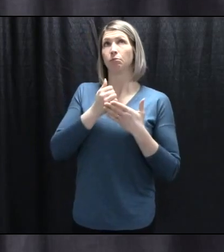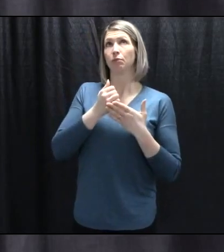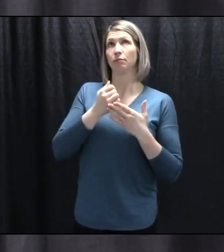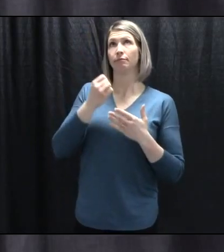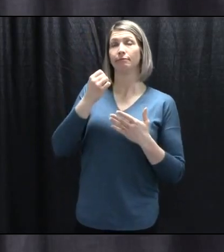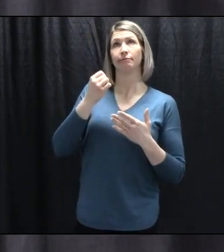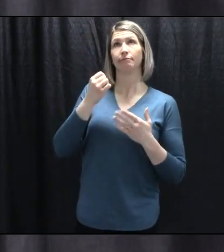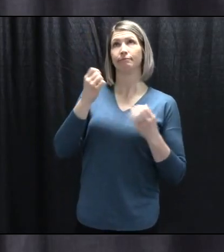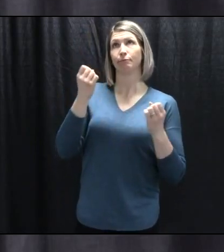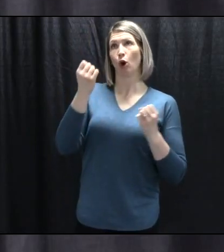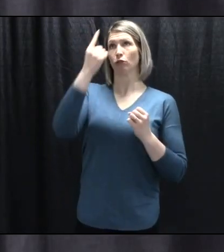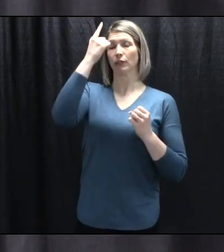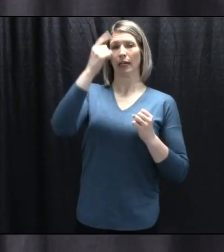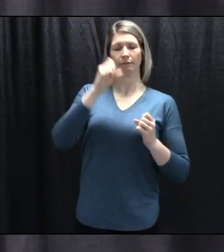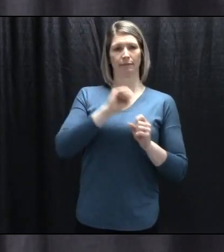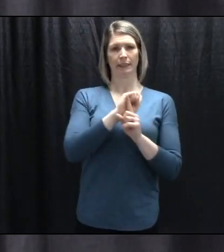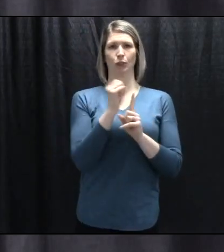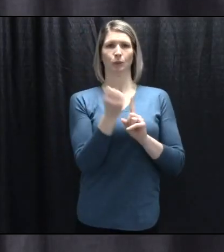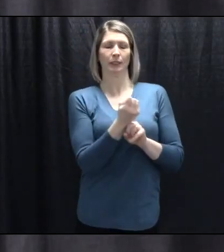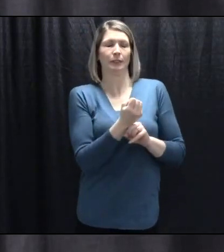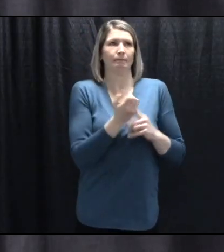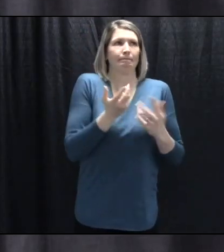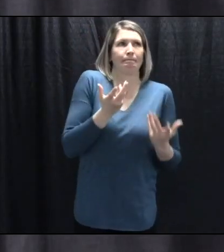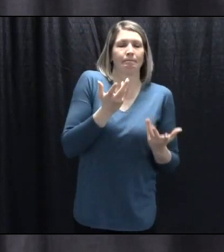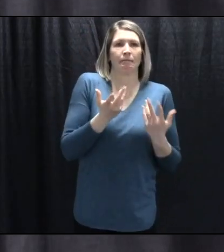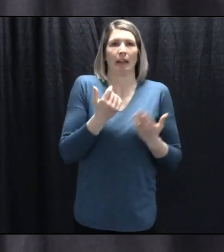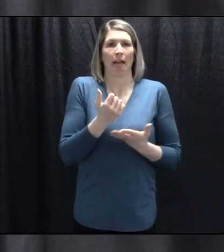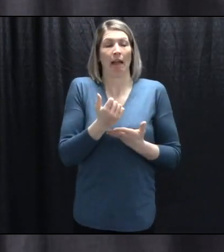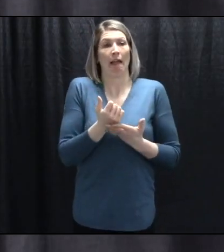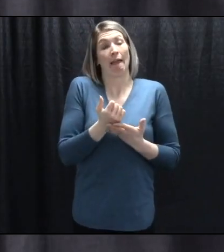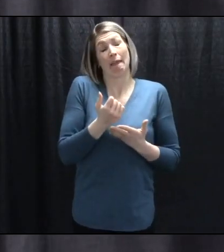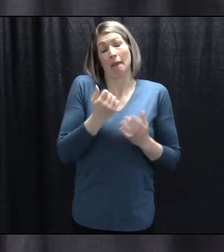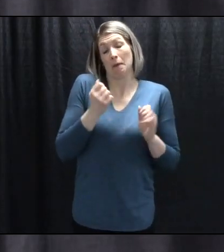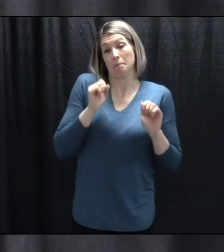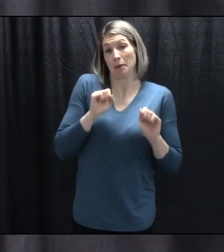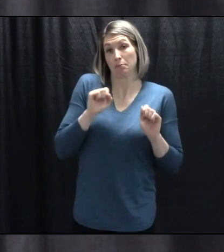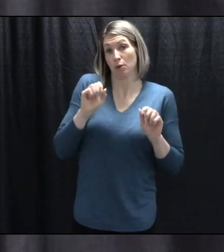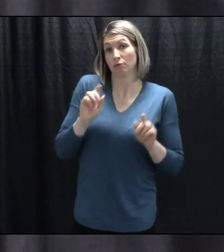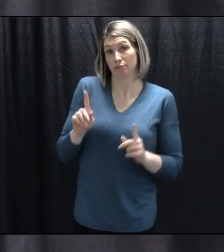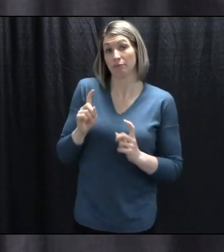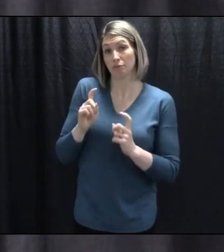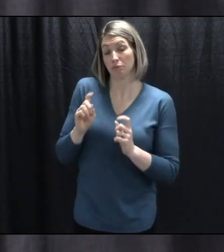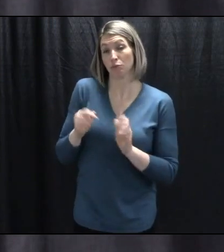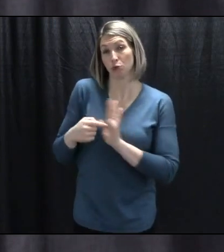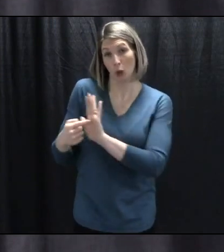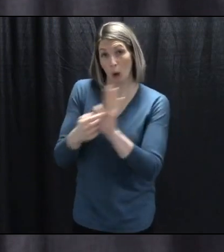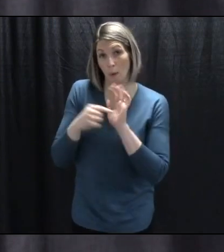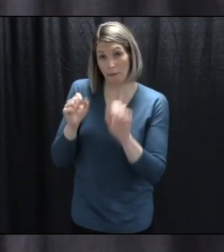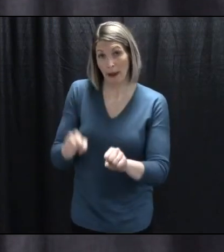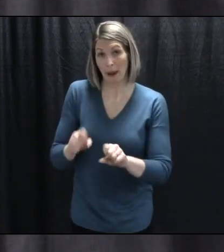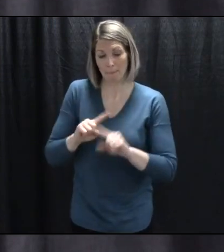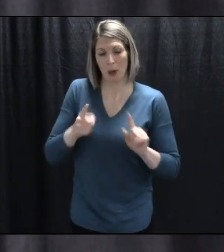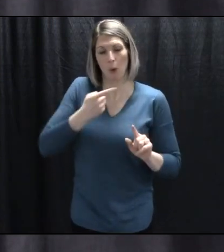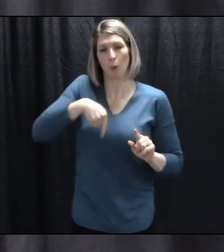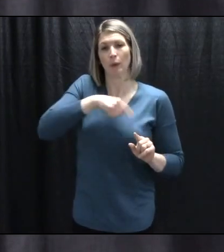numbers or things like that, but it's something that we use certainly when we're analyzing information.